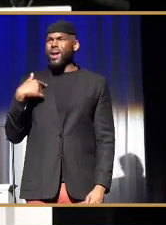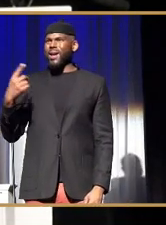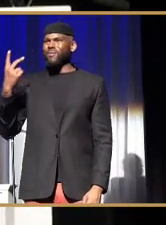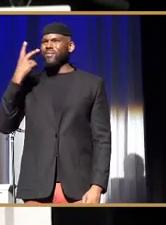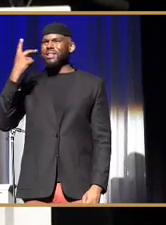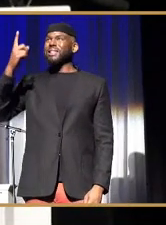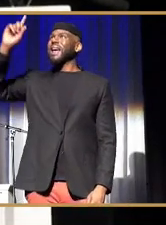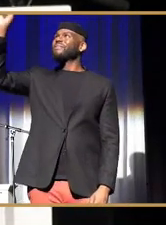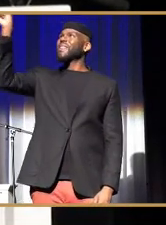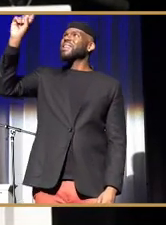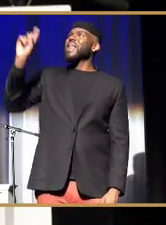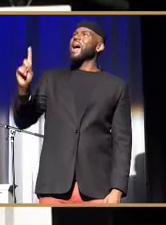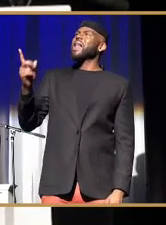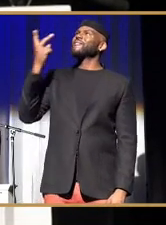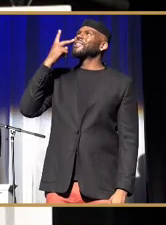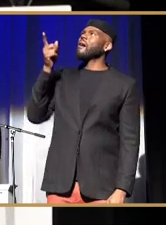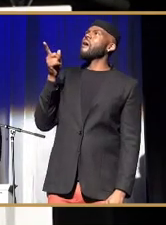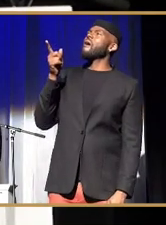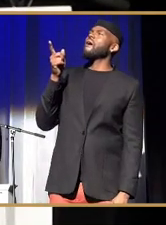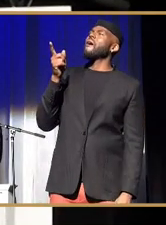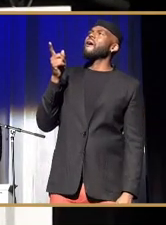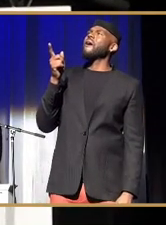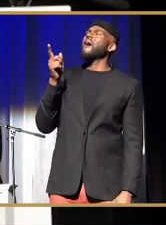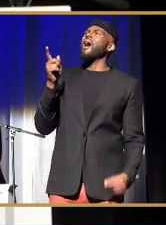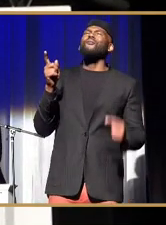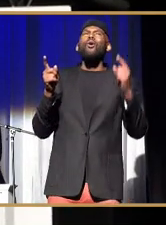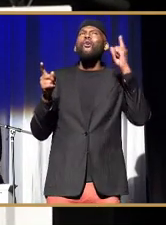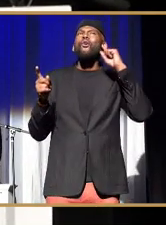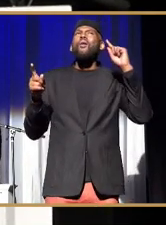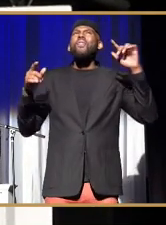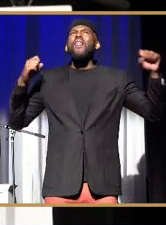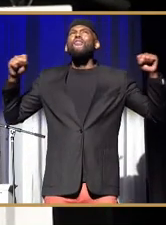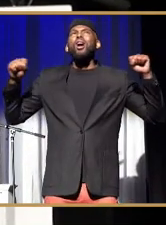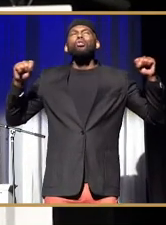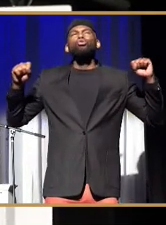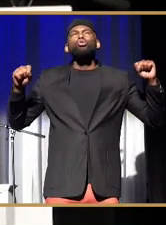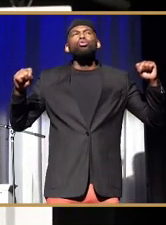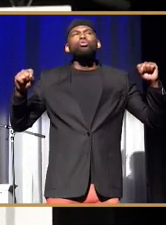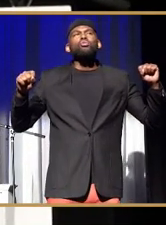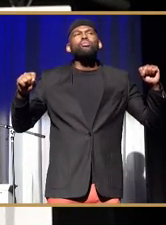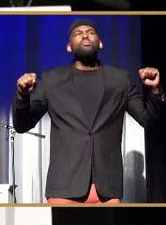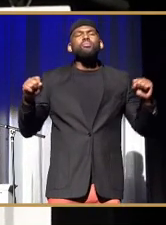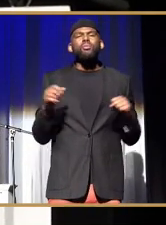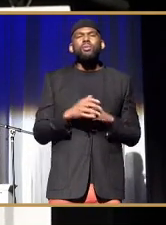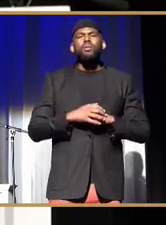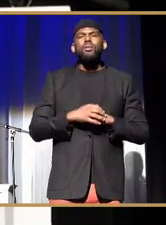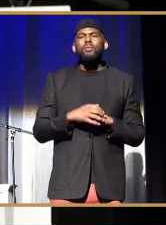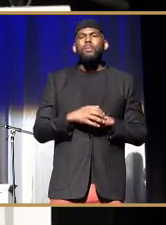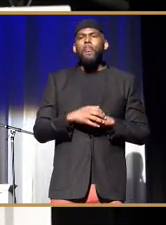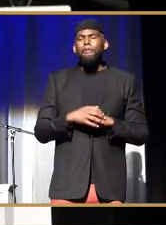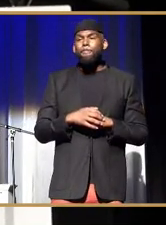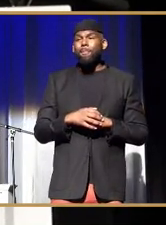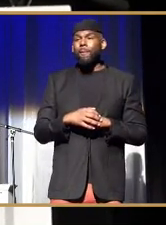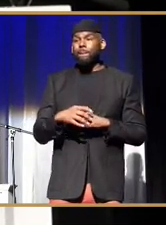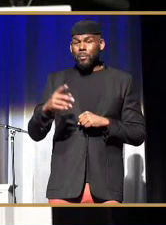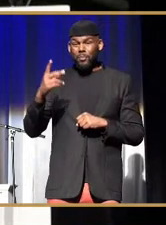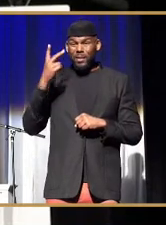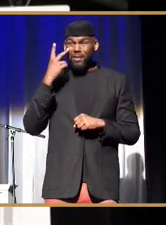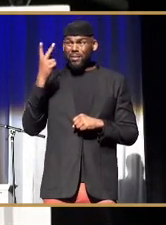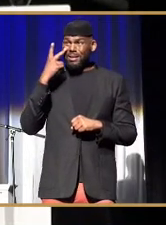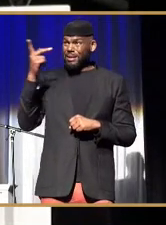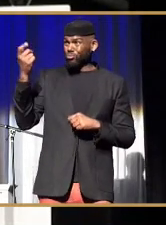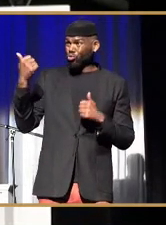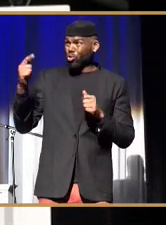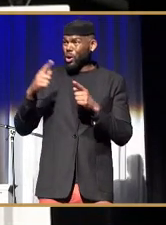lightning flash. I've heard the thunder roll. I felt sin breakers dashing, trying to conquer my